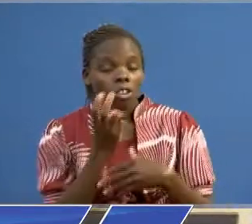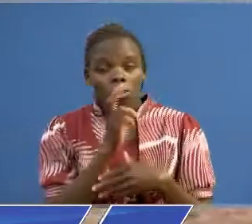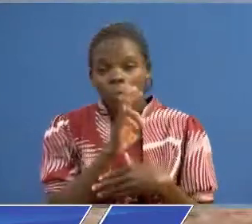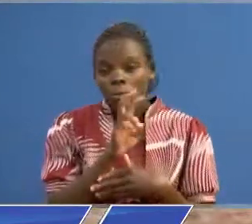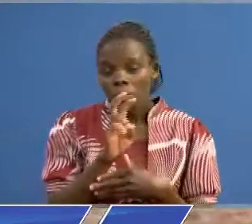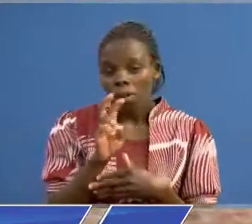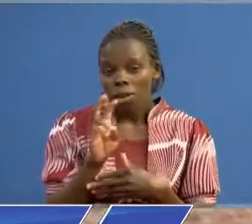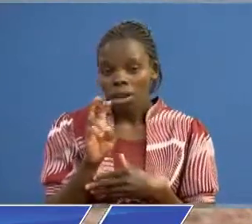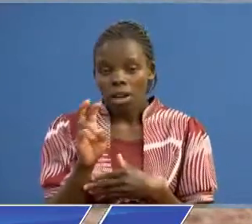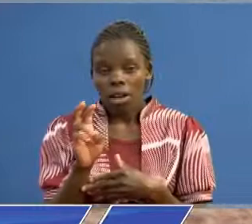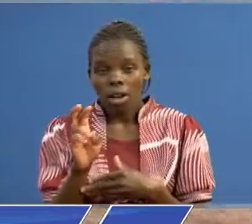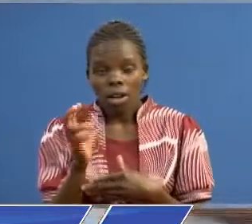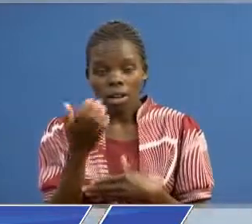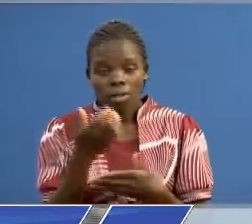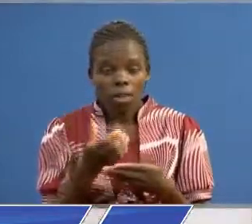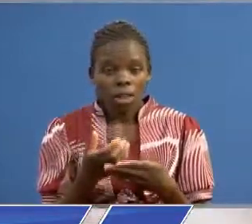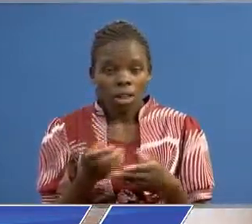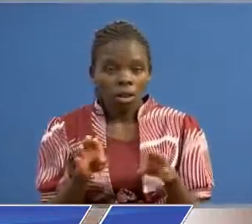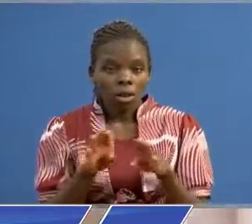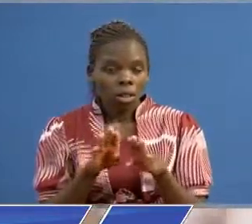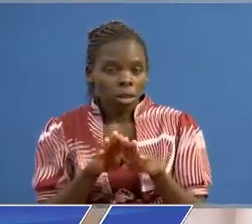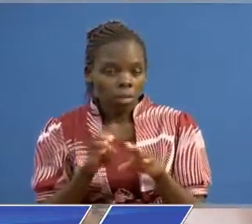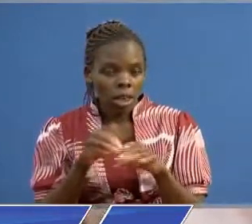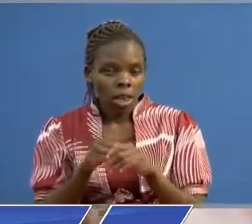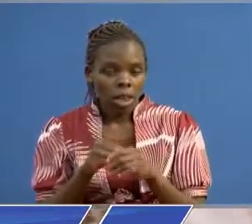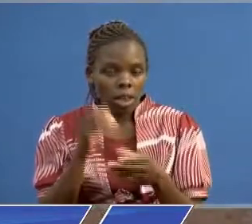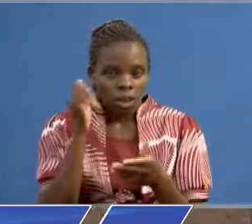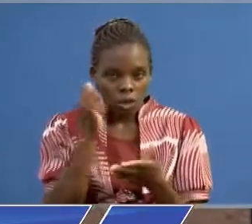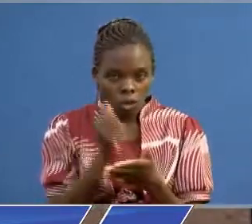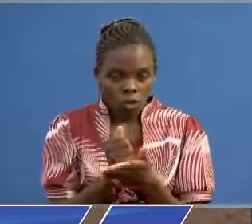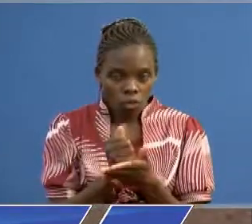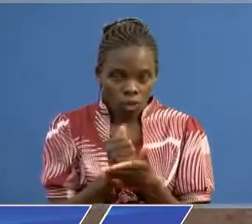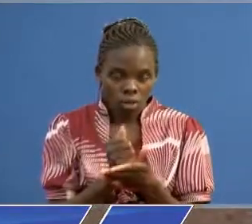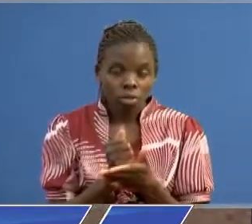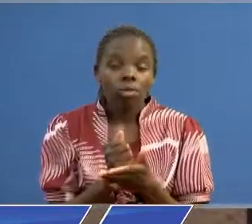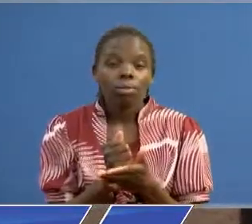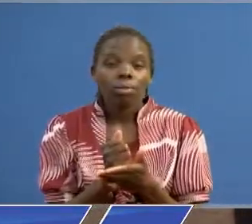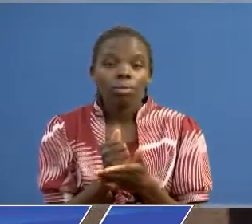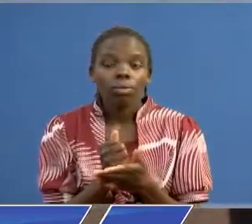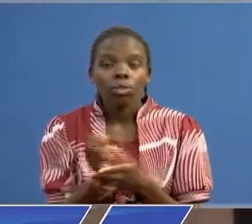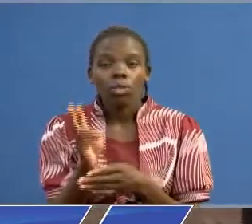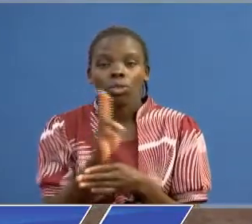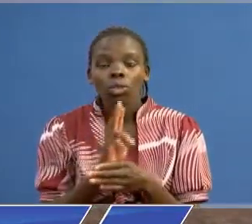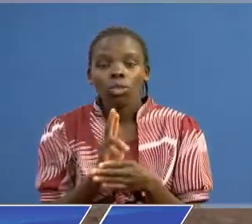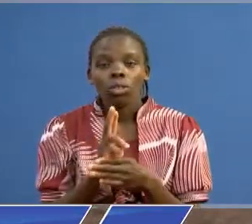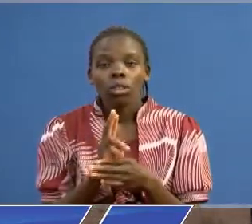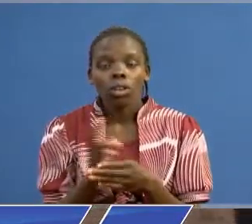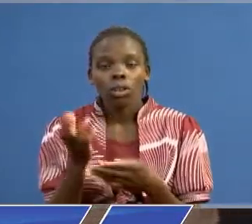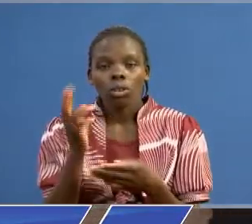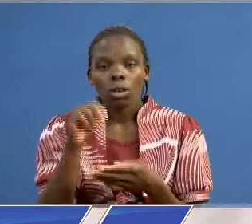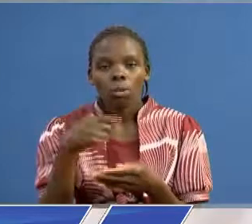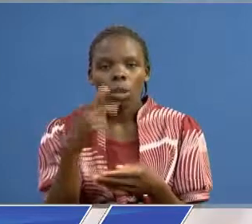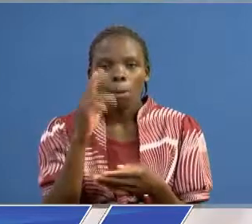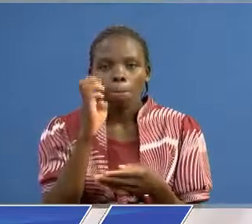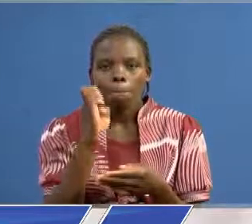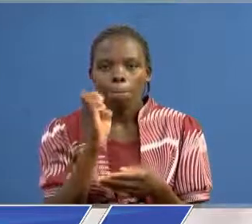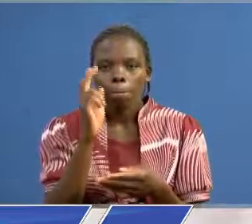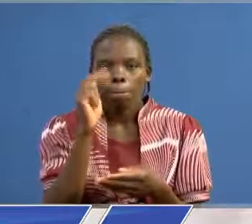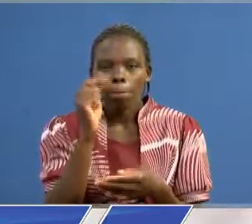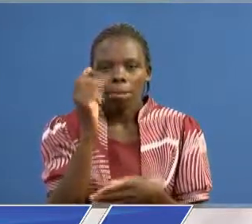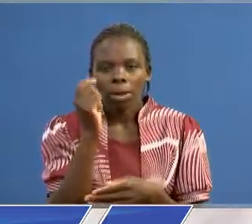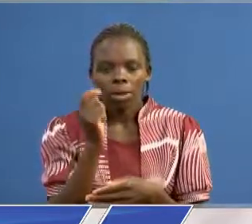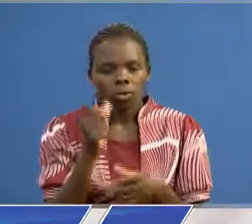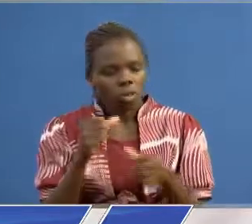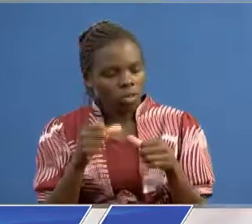hired goons, locked them inside their office and set a molesting spree using crude implements. Sisi